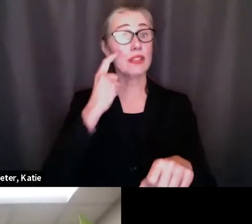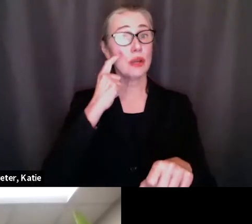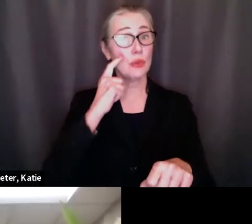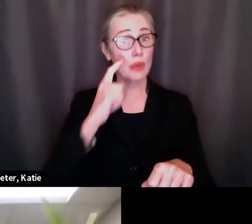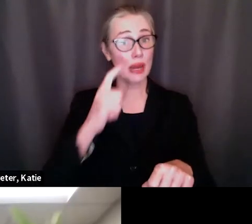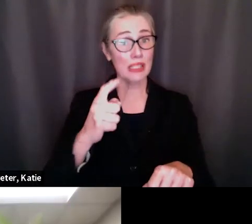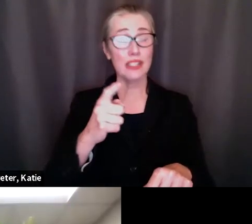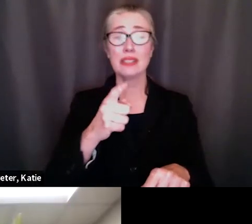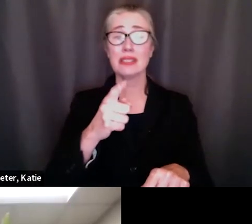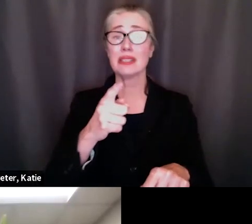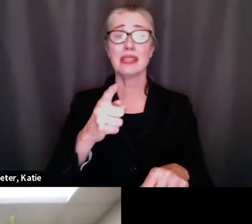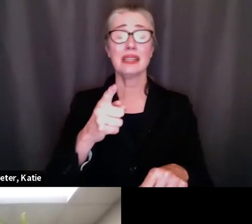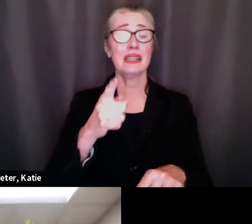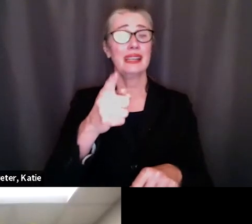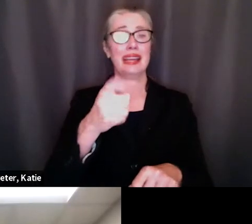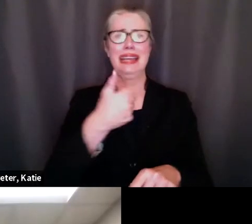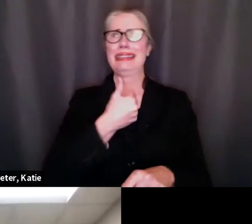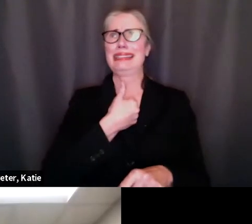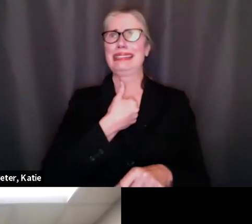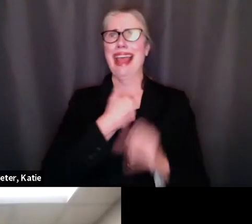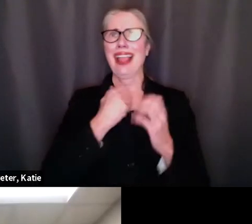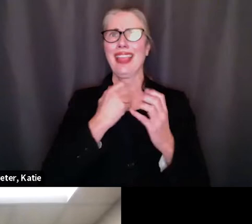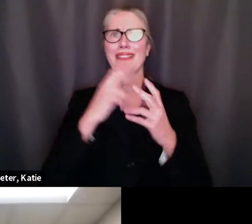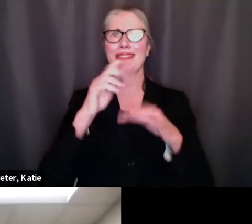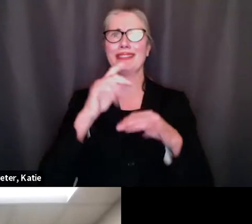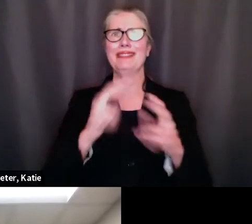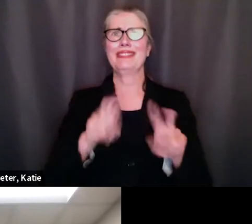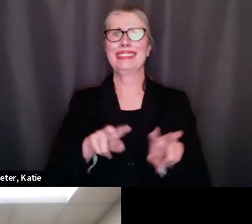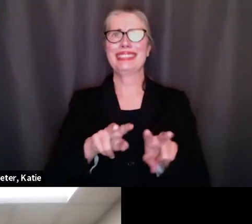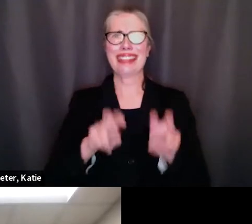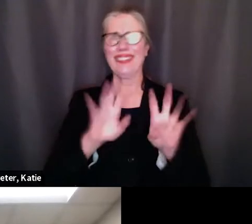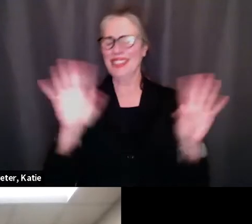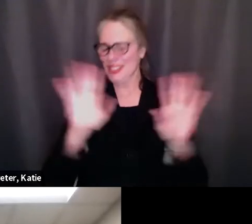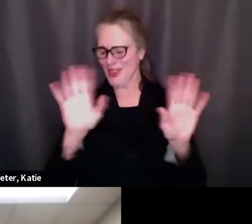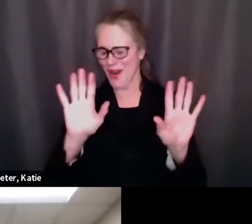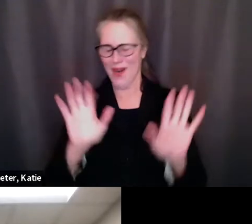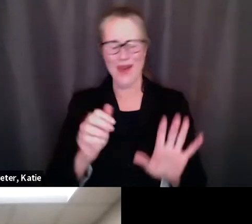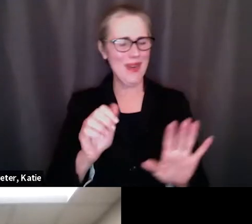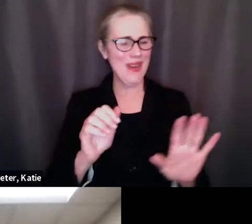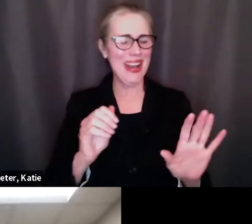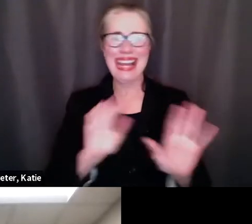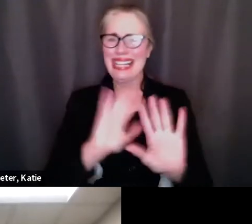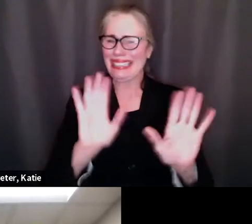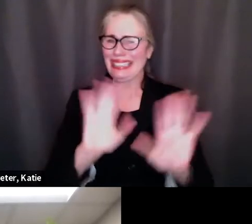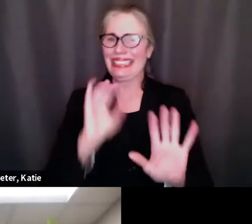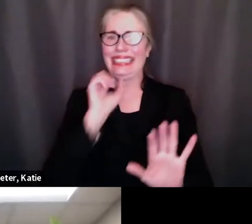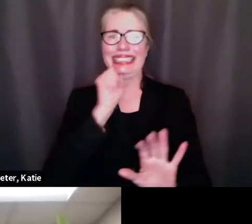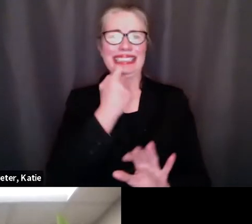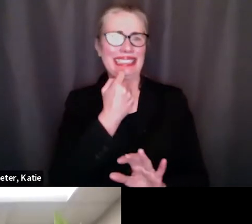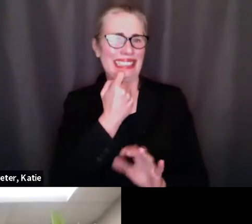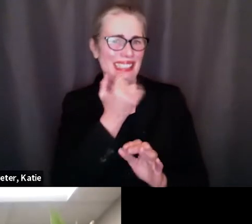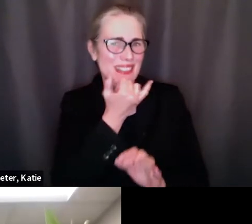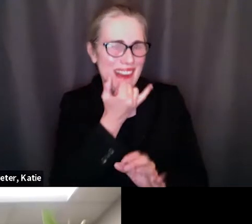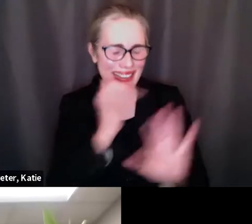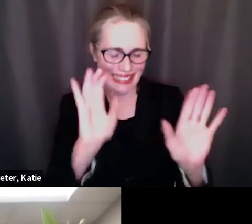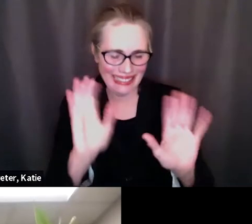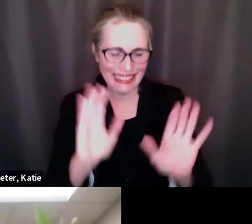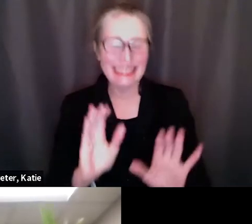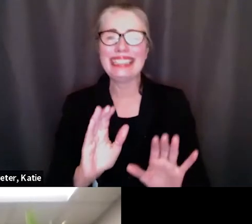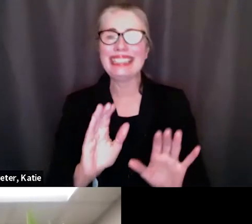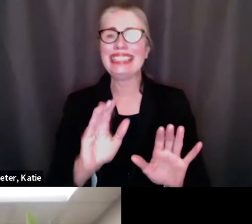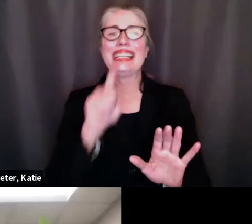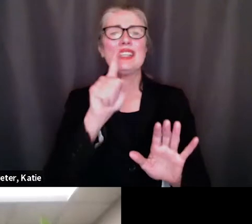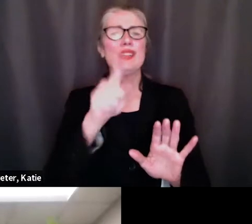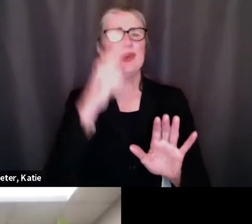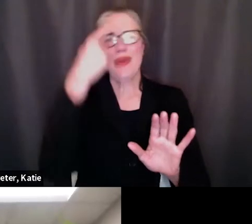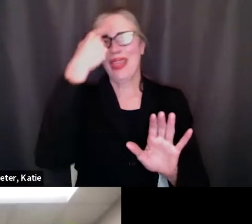selfish selfish selfless oh that was a slip the selfless work